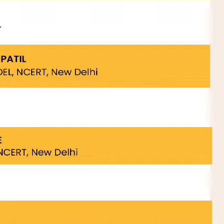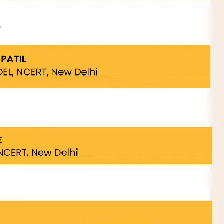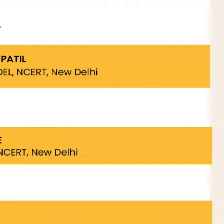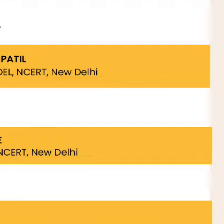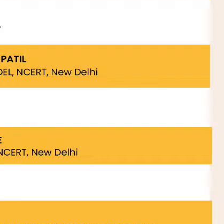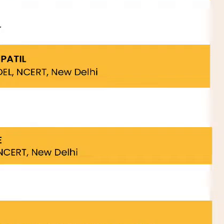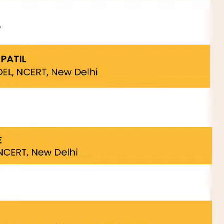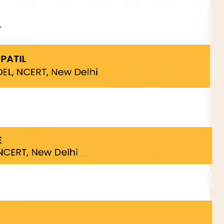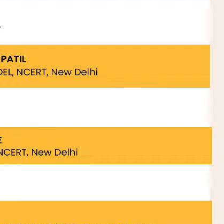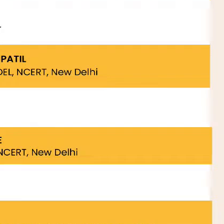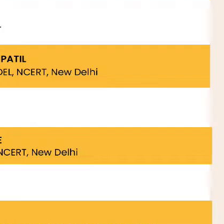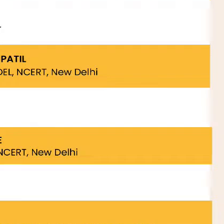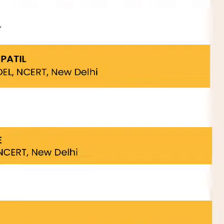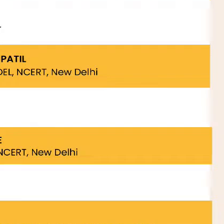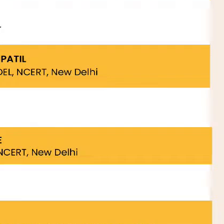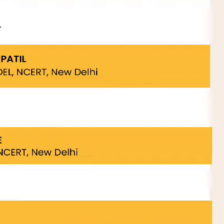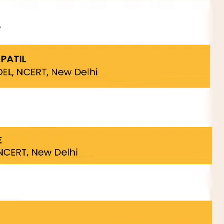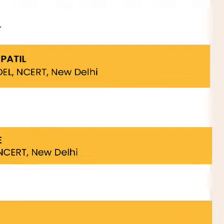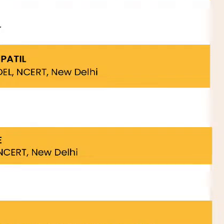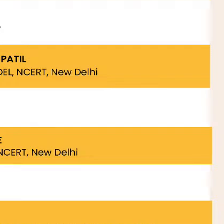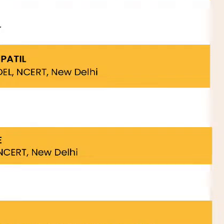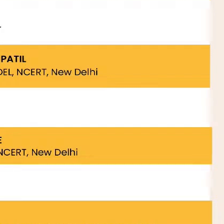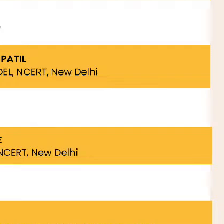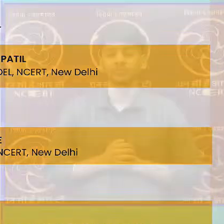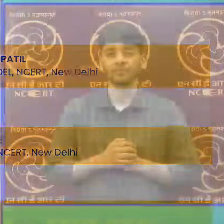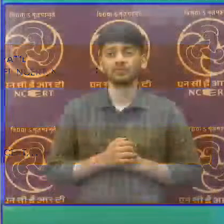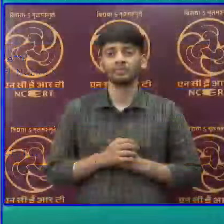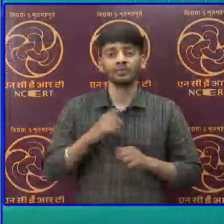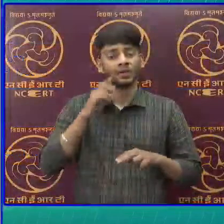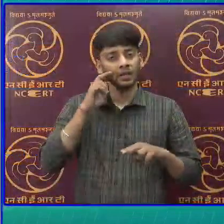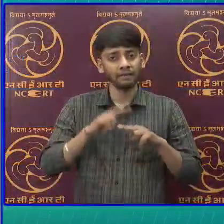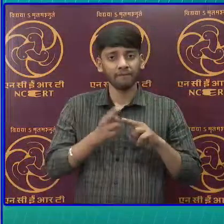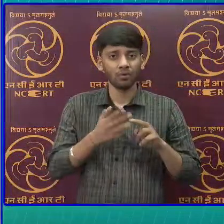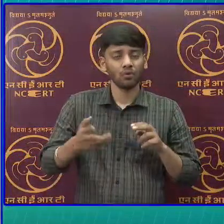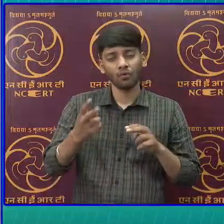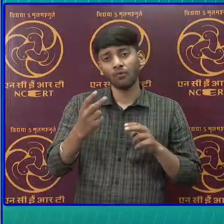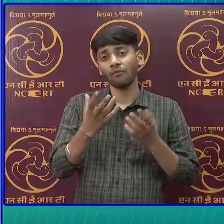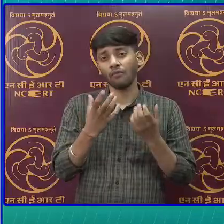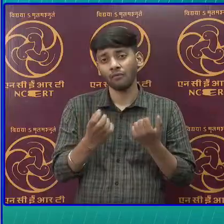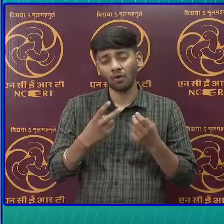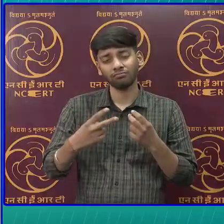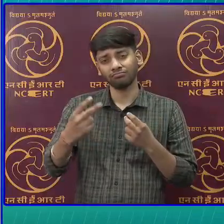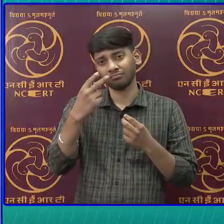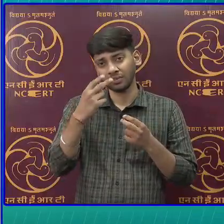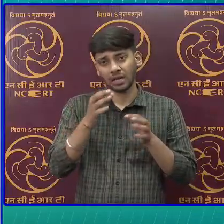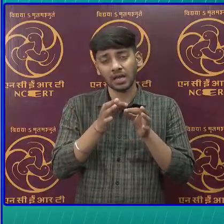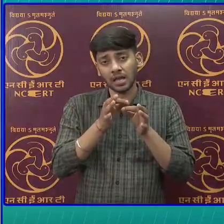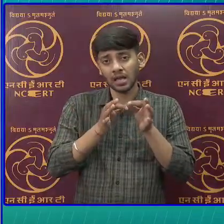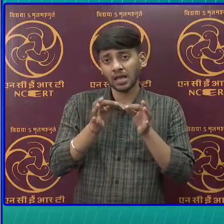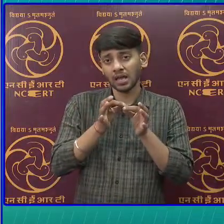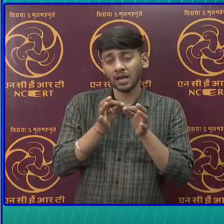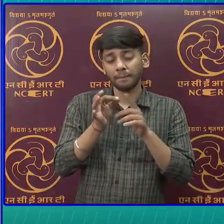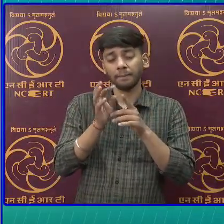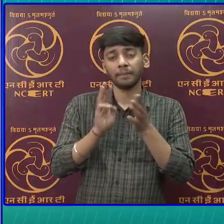p.m. for our NEPA session. So you can also watch these session of ours on NCERT official and PM